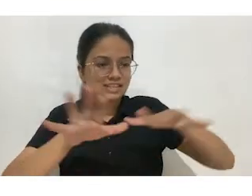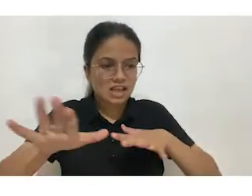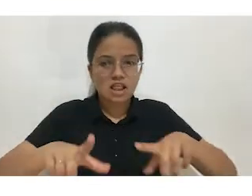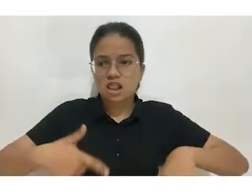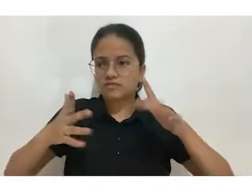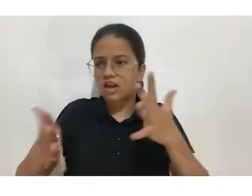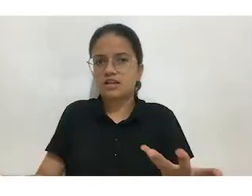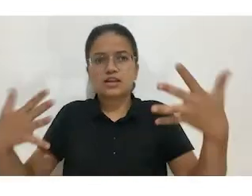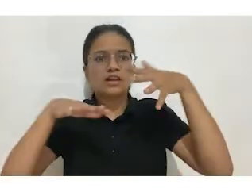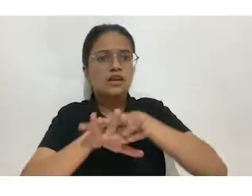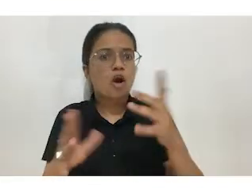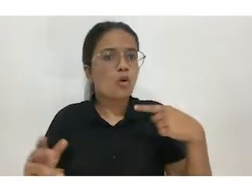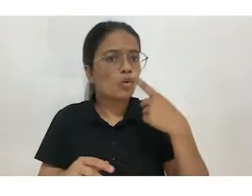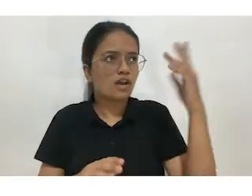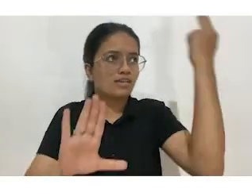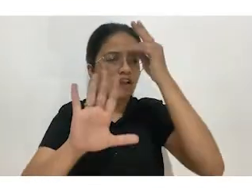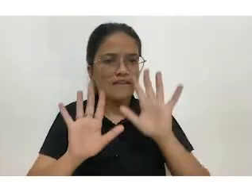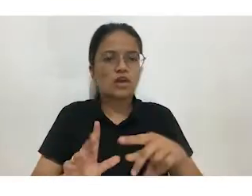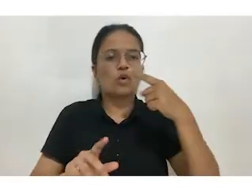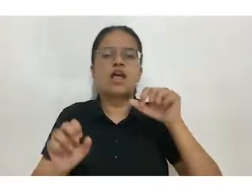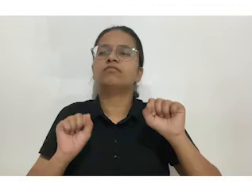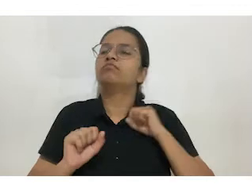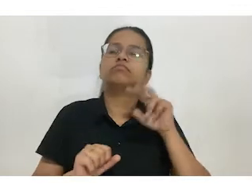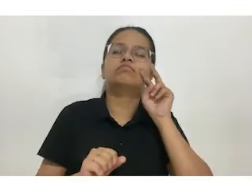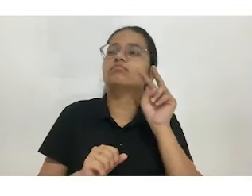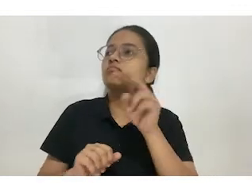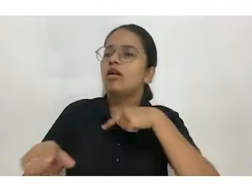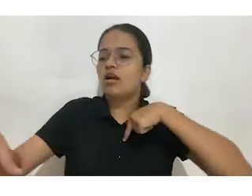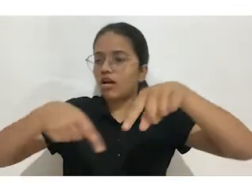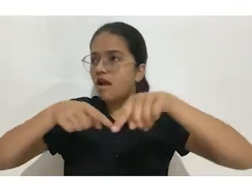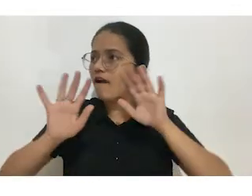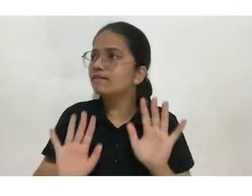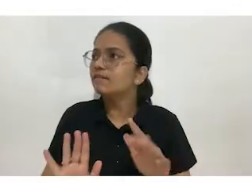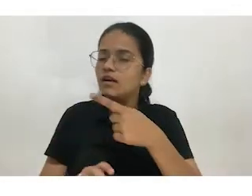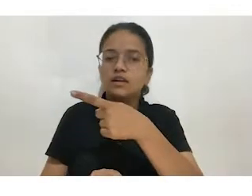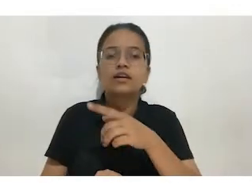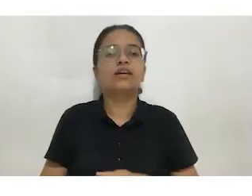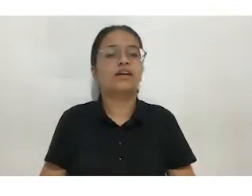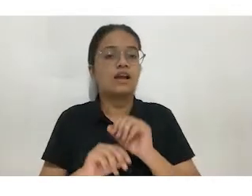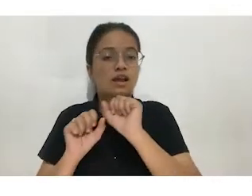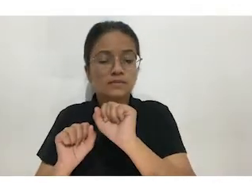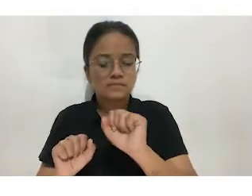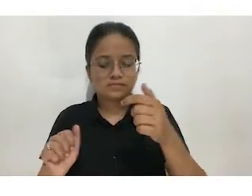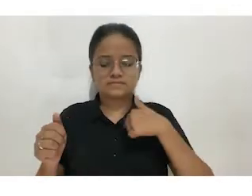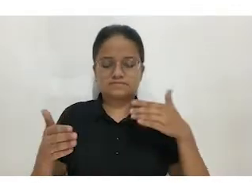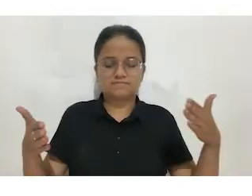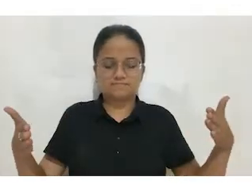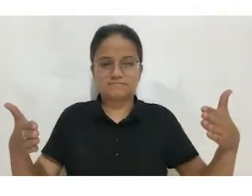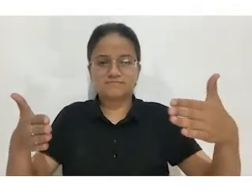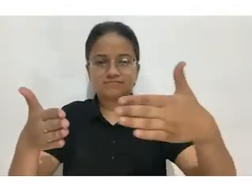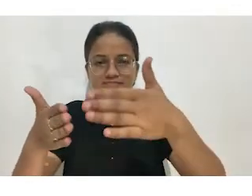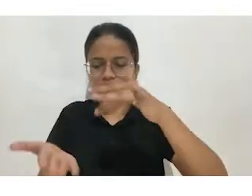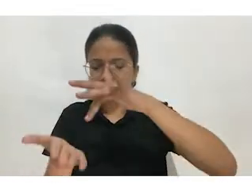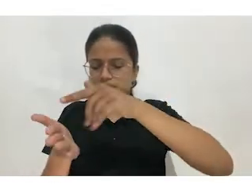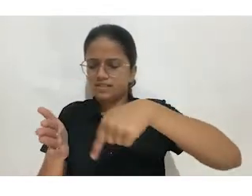those who engage with the art, in the lives of those who are passing by. The narrow site meant there